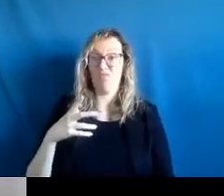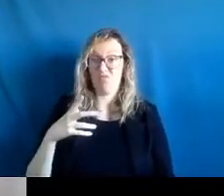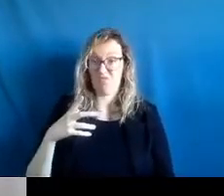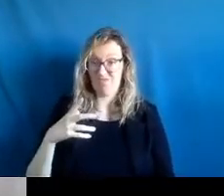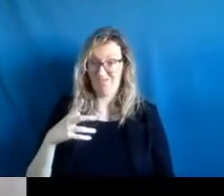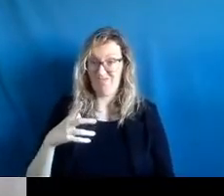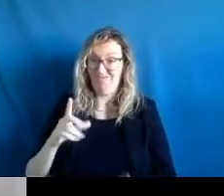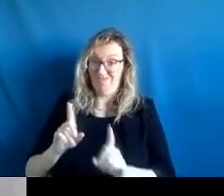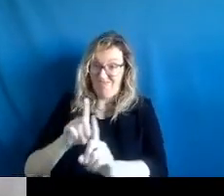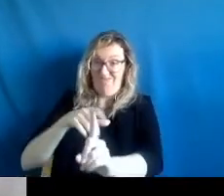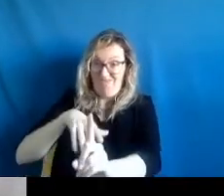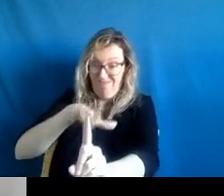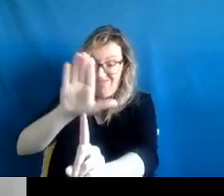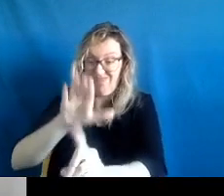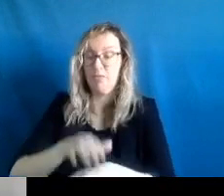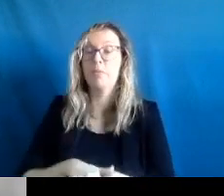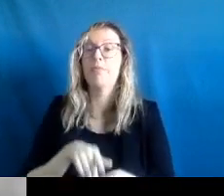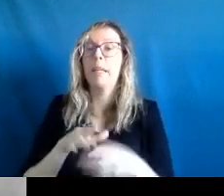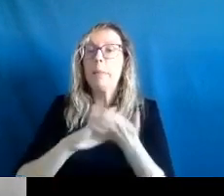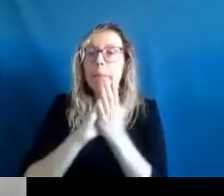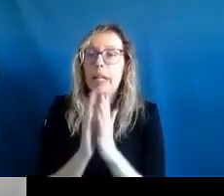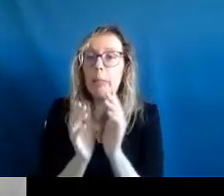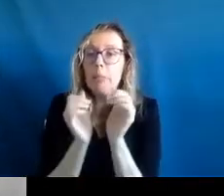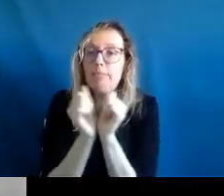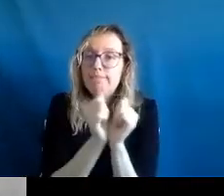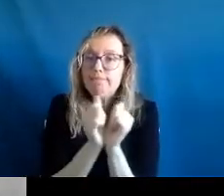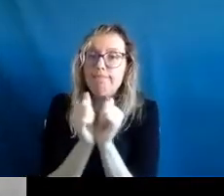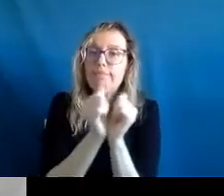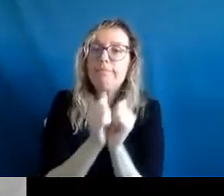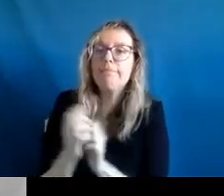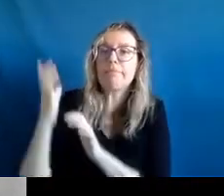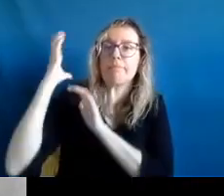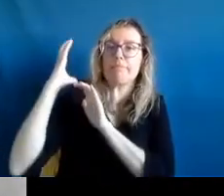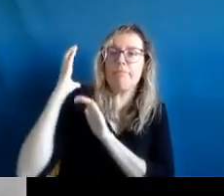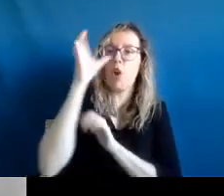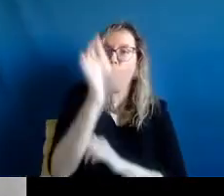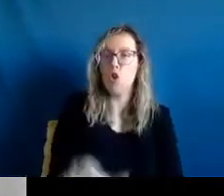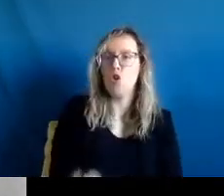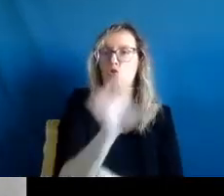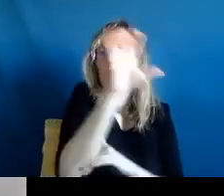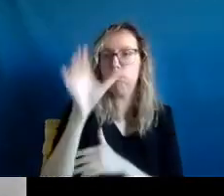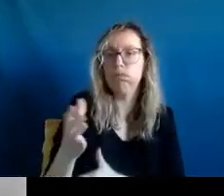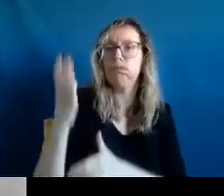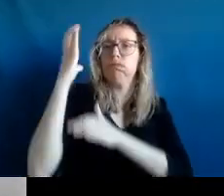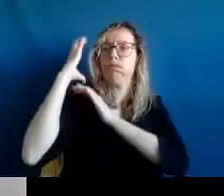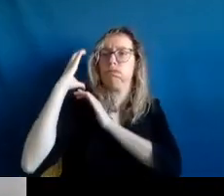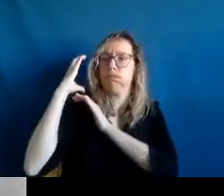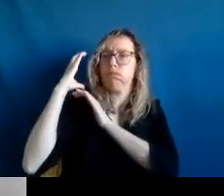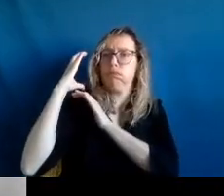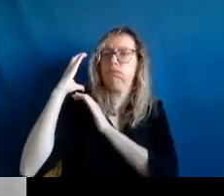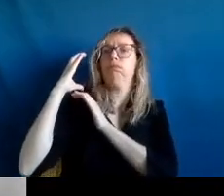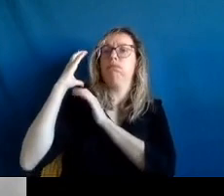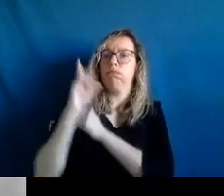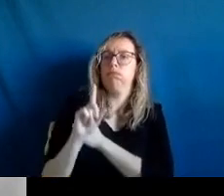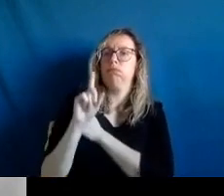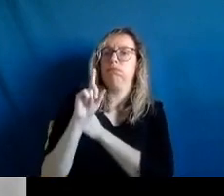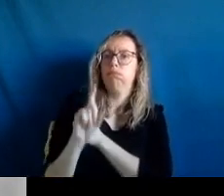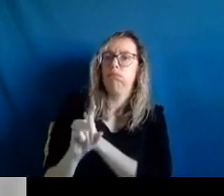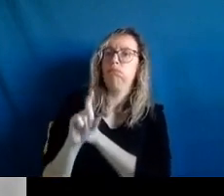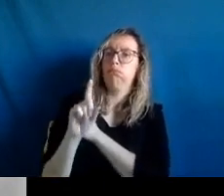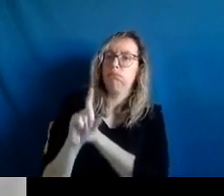Jesus prisoner. Carrying his cross by himself, he went out to a place called Skull Place, an Aramaic